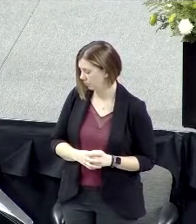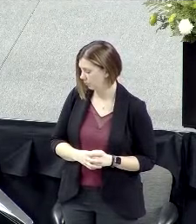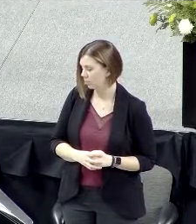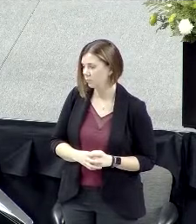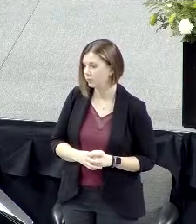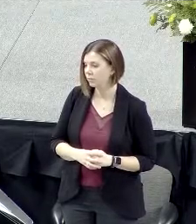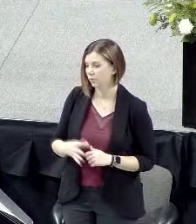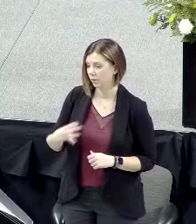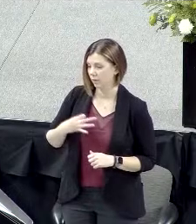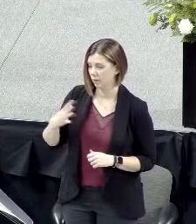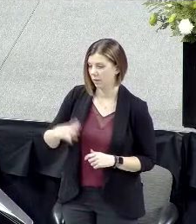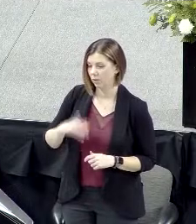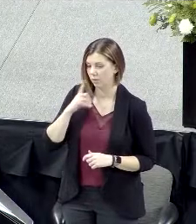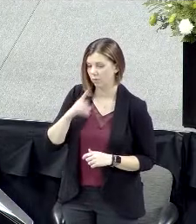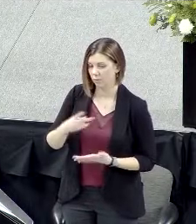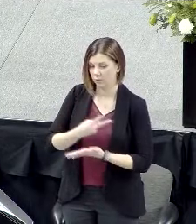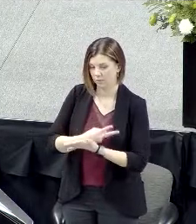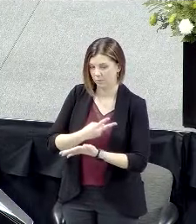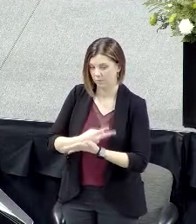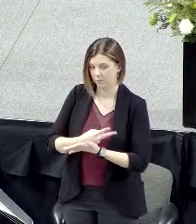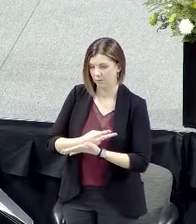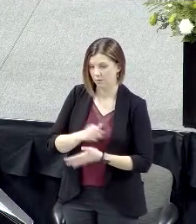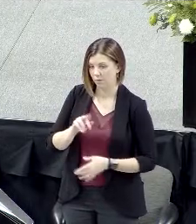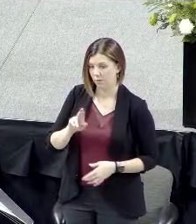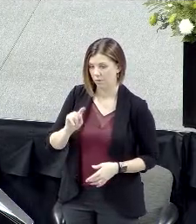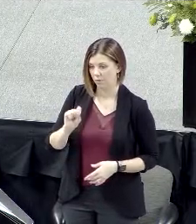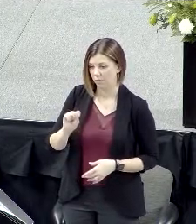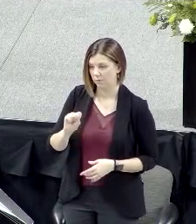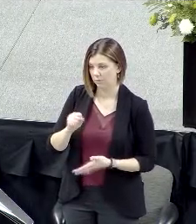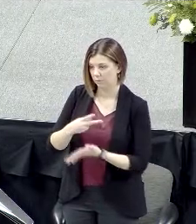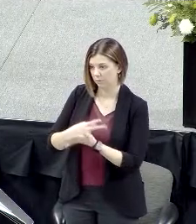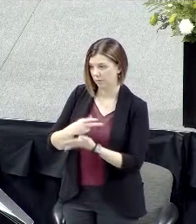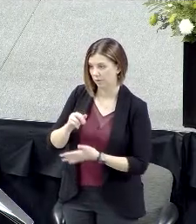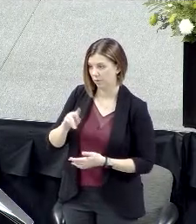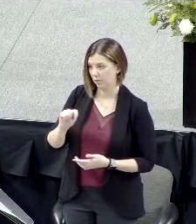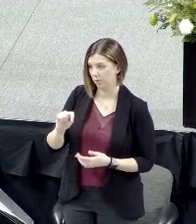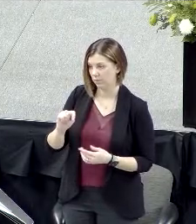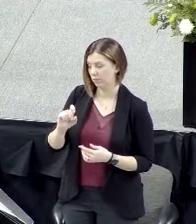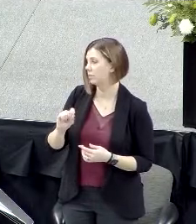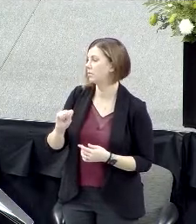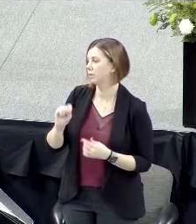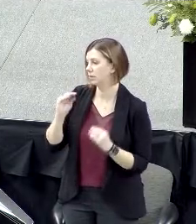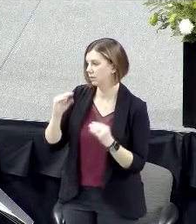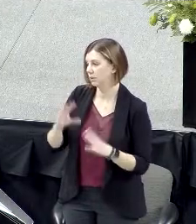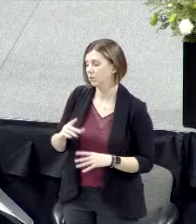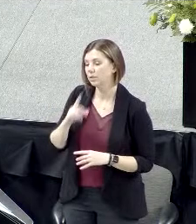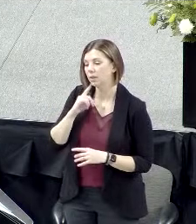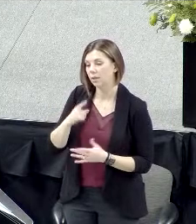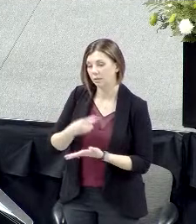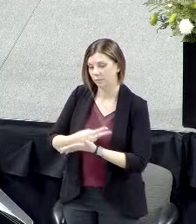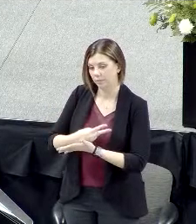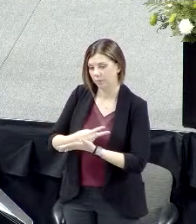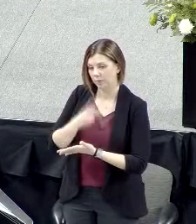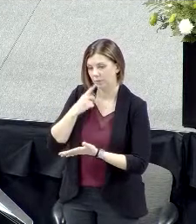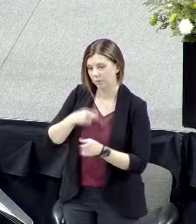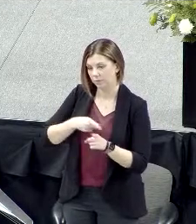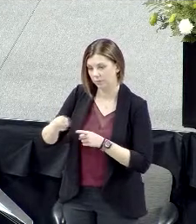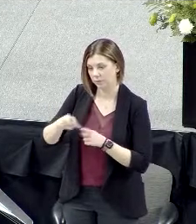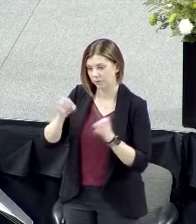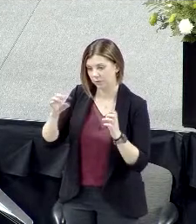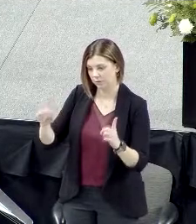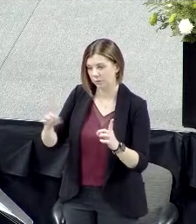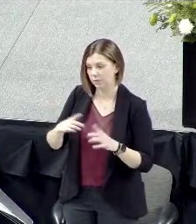Will the candidates for Master of Arts, Master of Arts in Teaching, and Master in Special